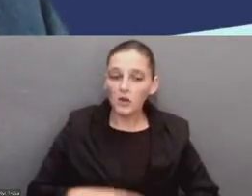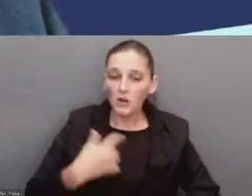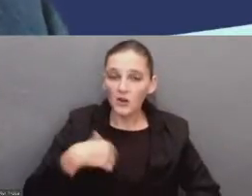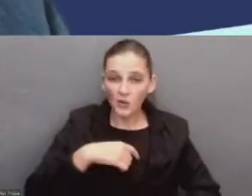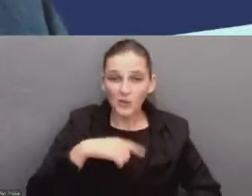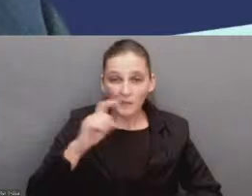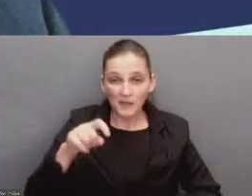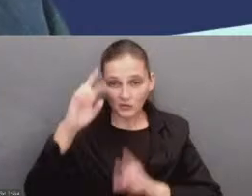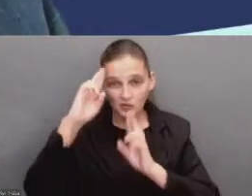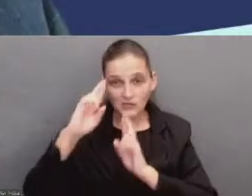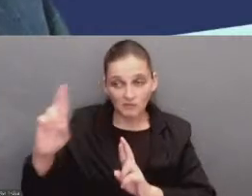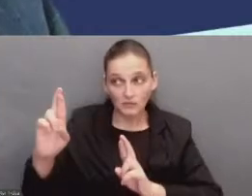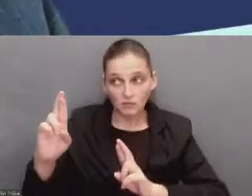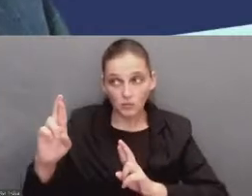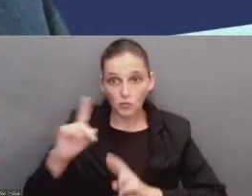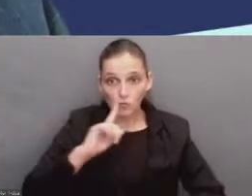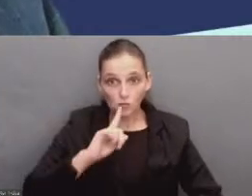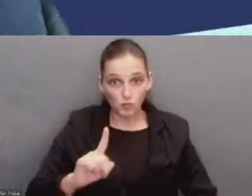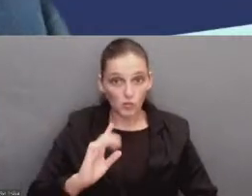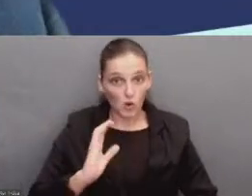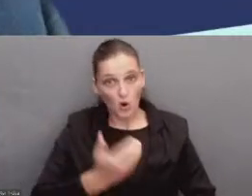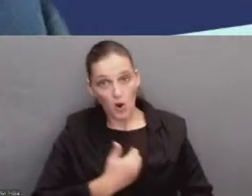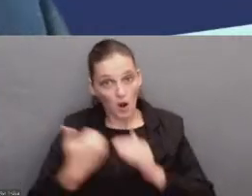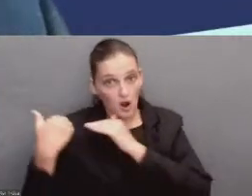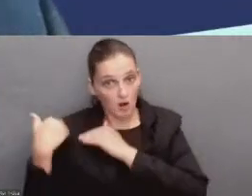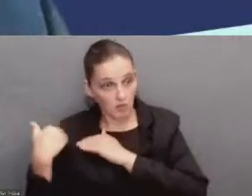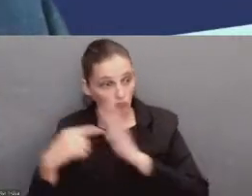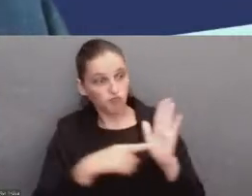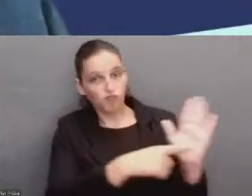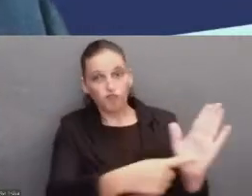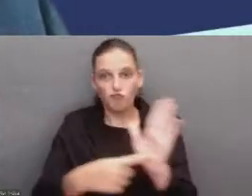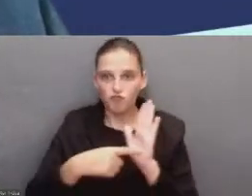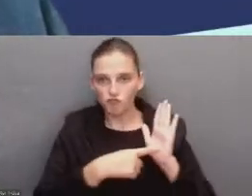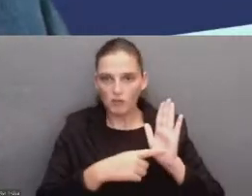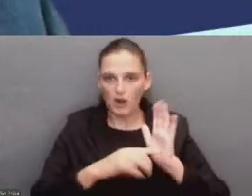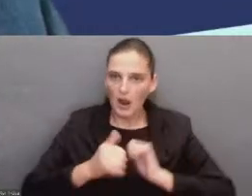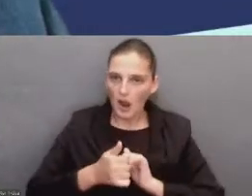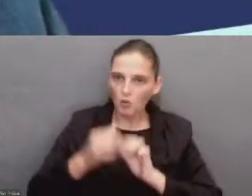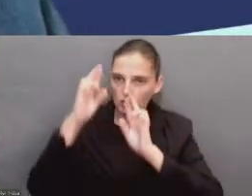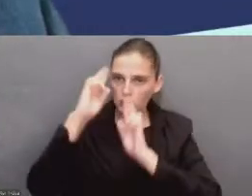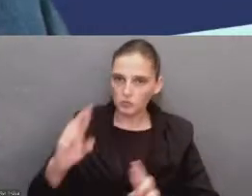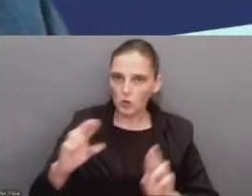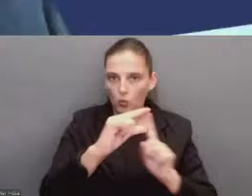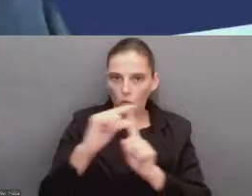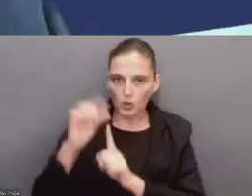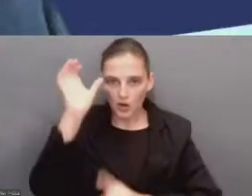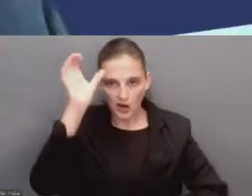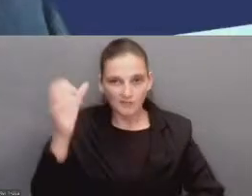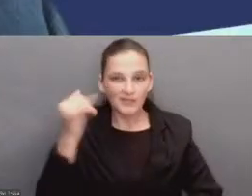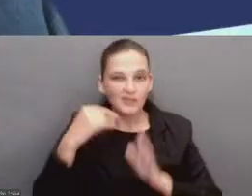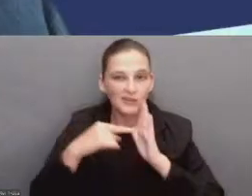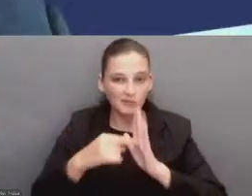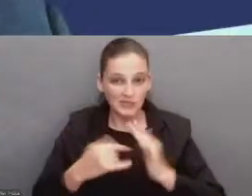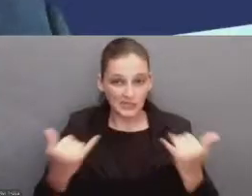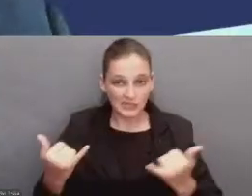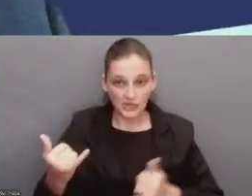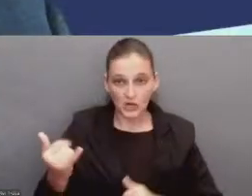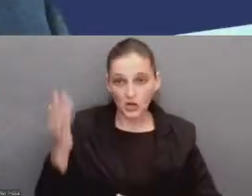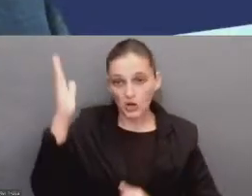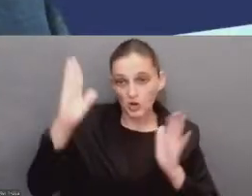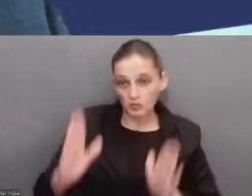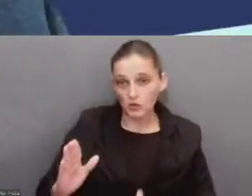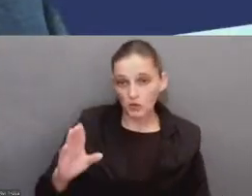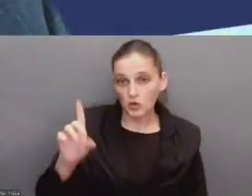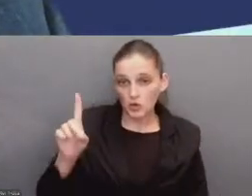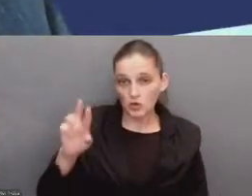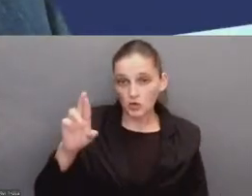need to model of how that actually should be done. And I think a good example happened today with one of our speakers, Dr. Scorton, when he